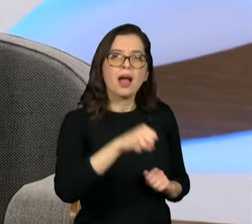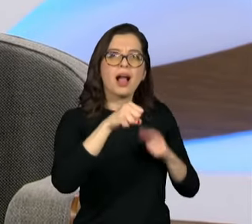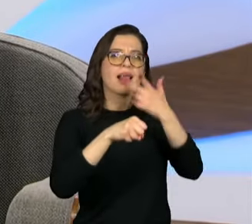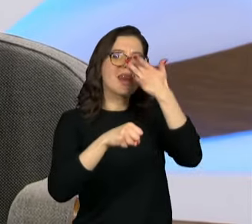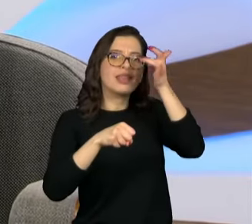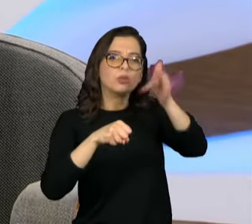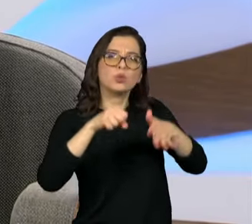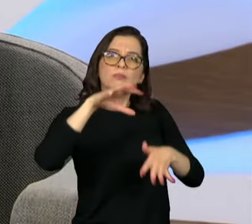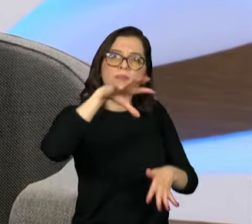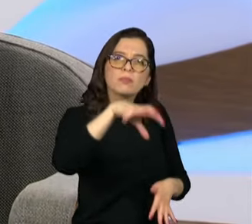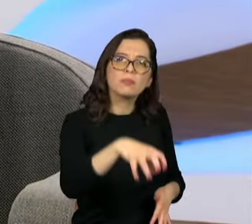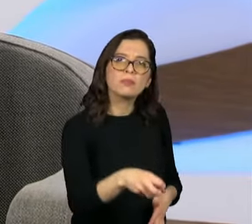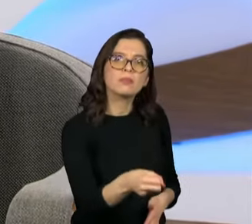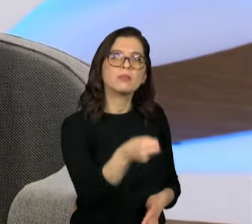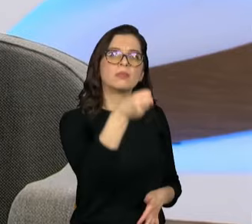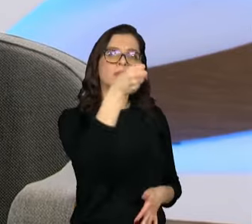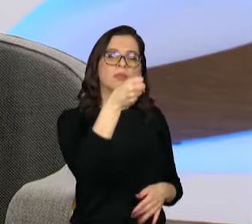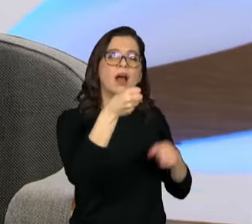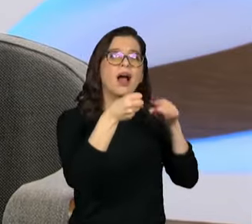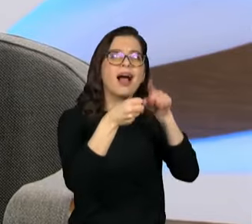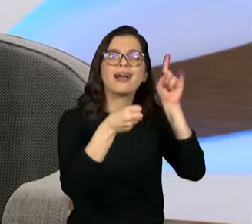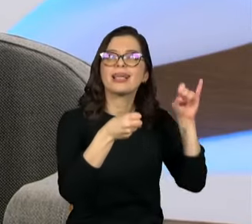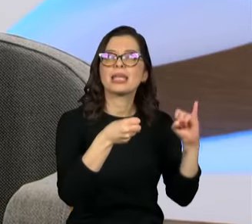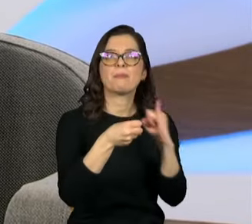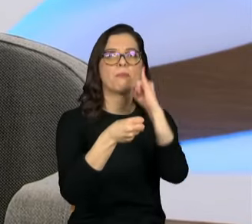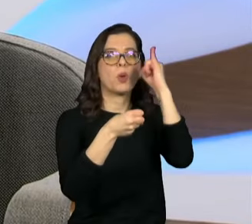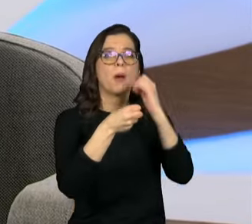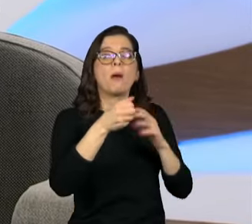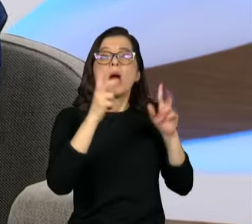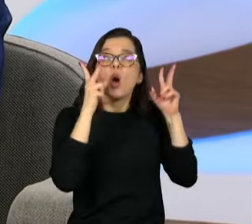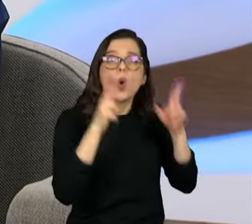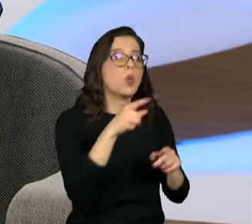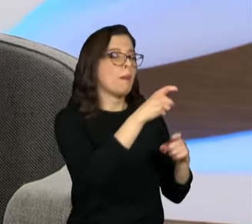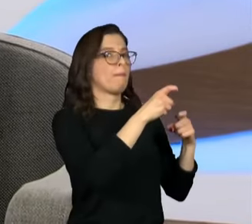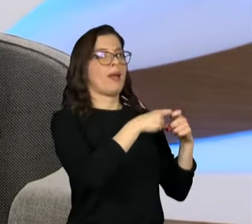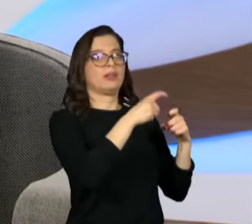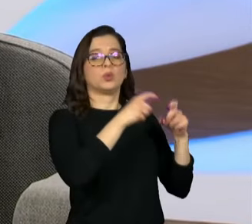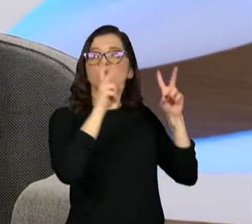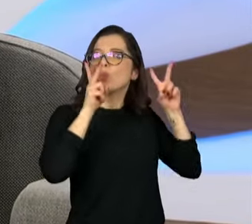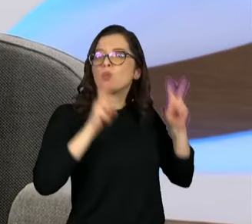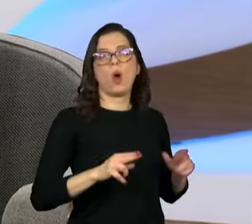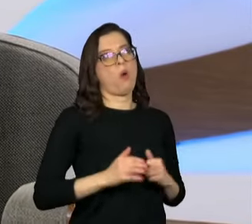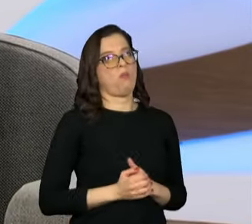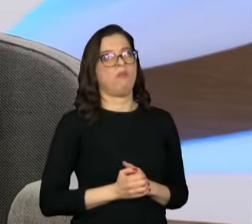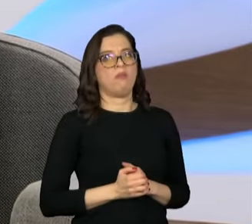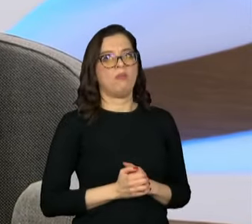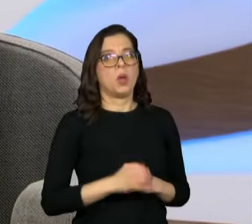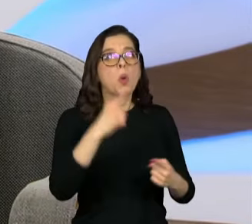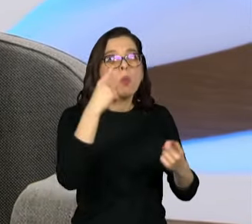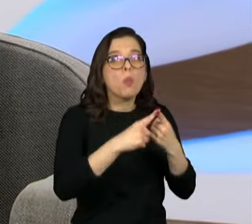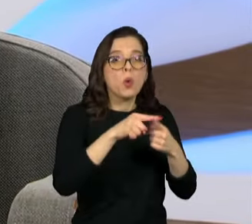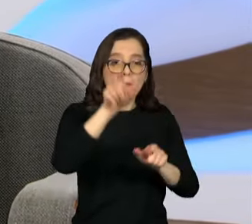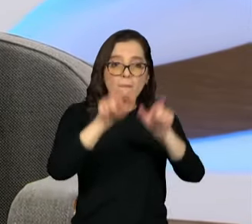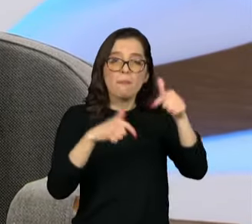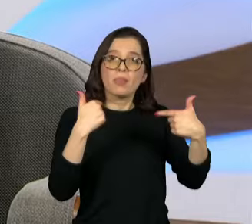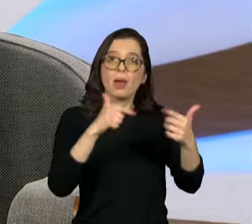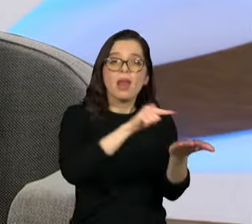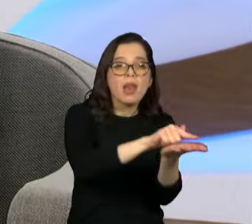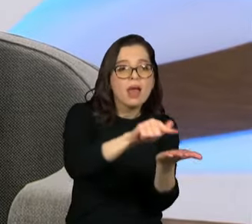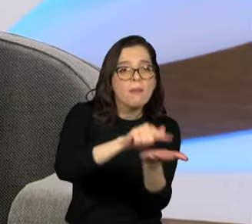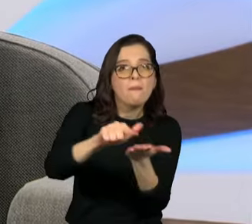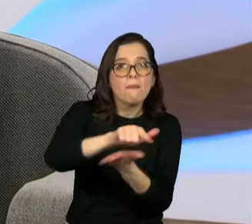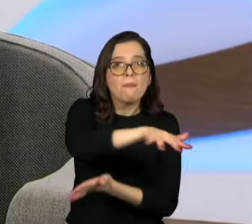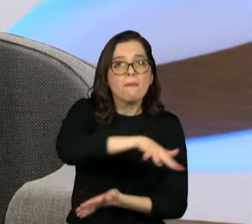your garbage is as significant as the physician. Because if that person,